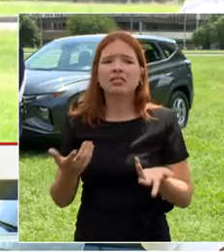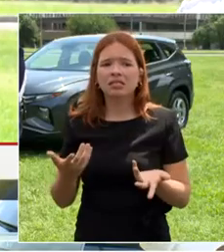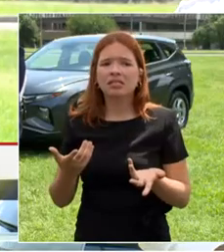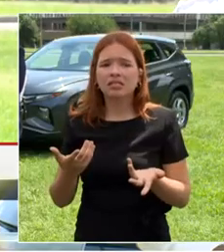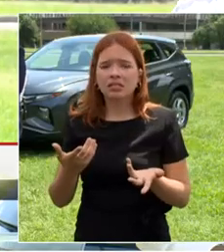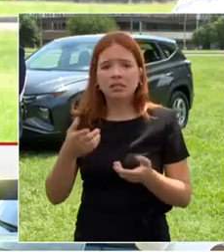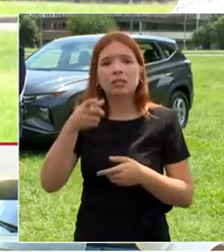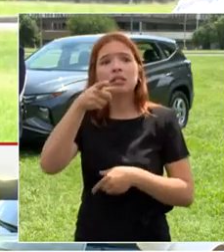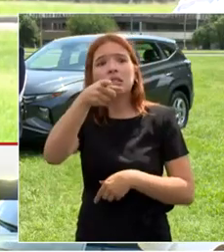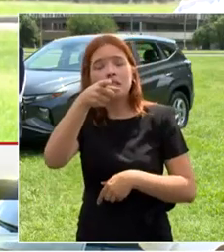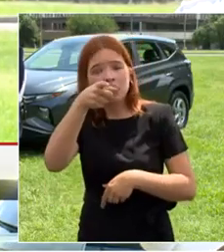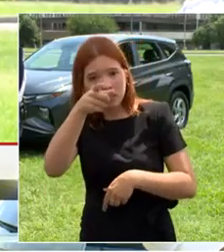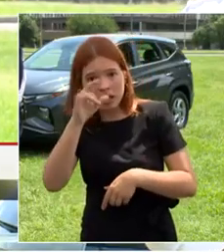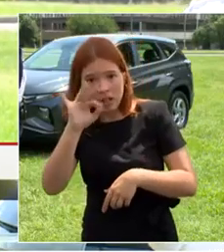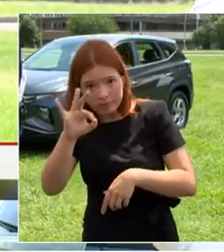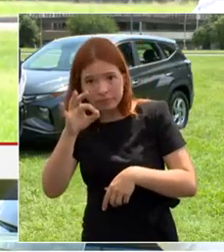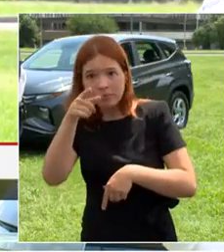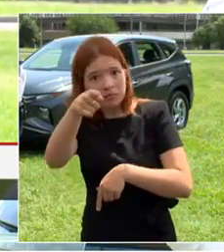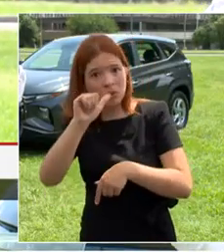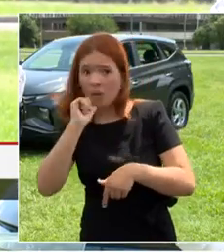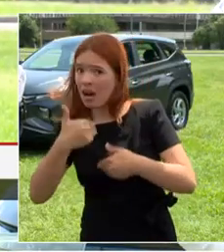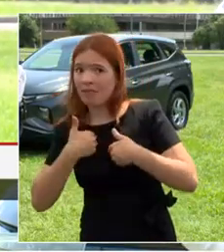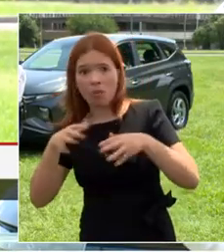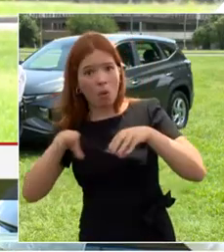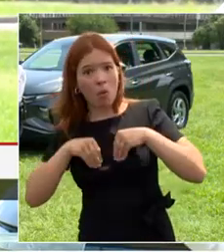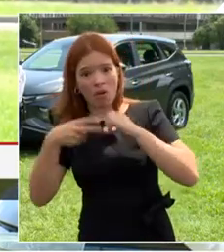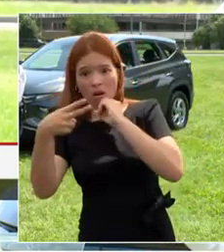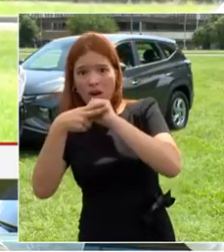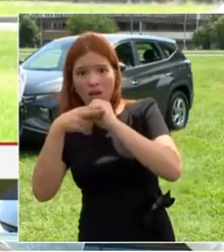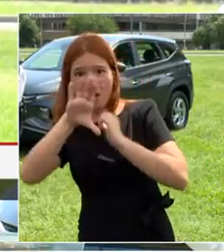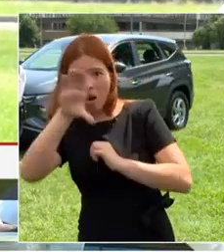communities to place on their cars in order to keep them safe.